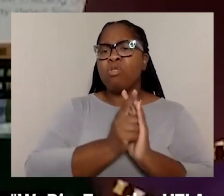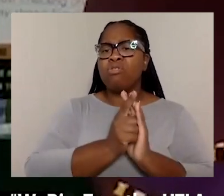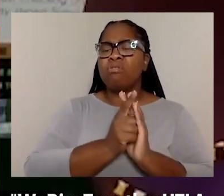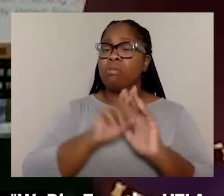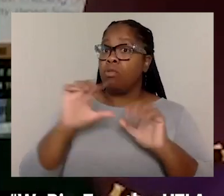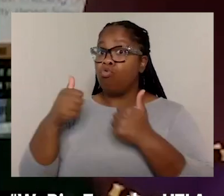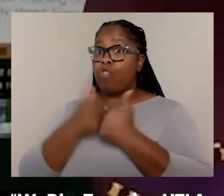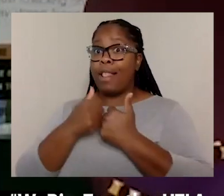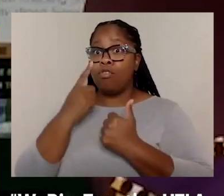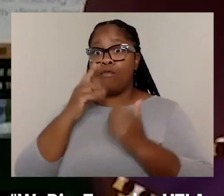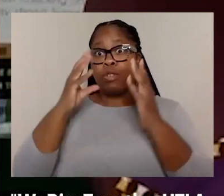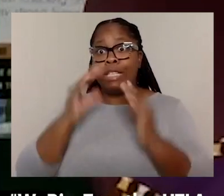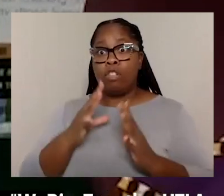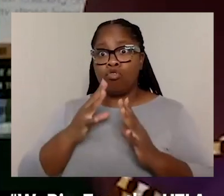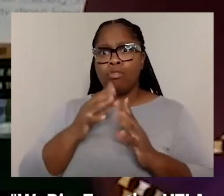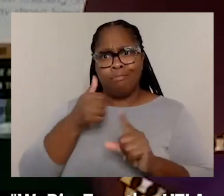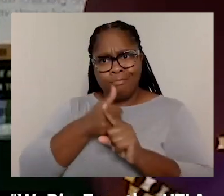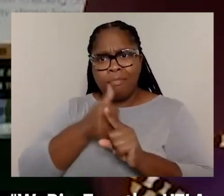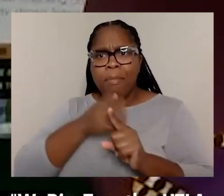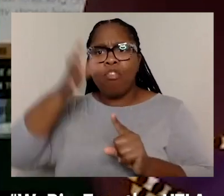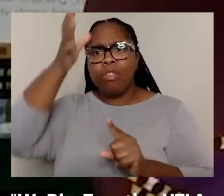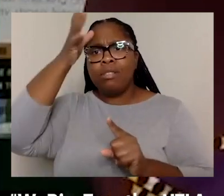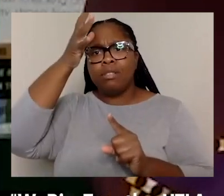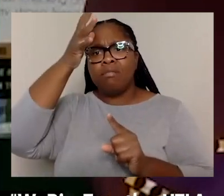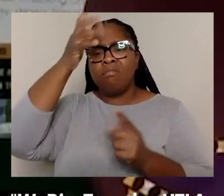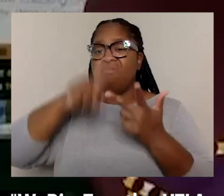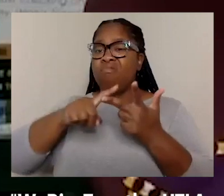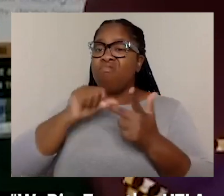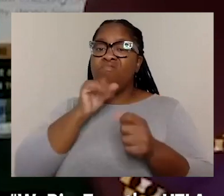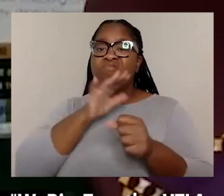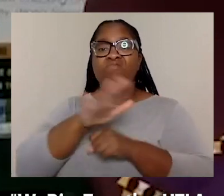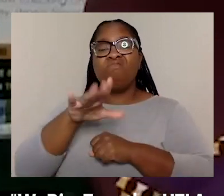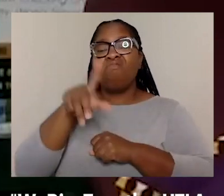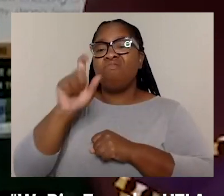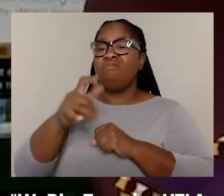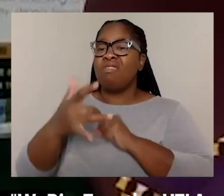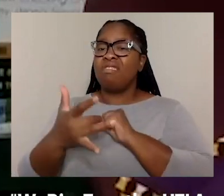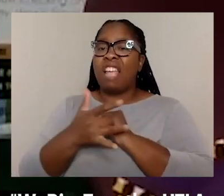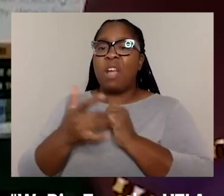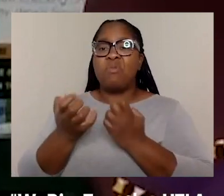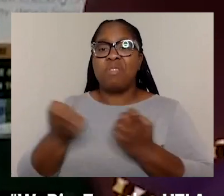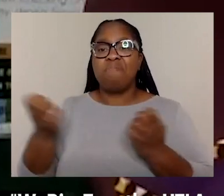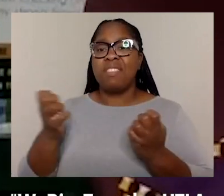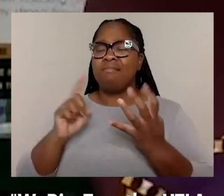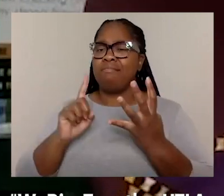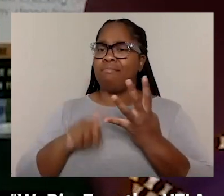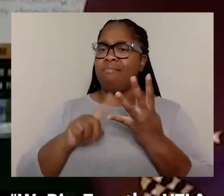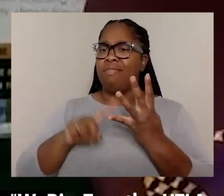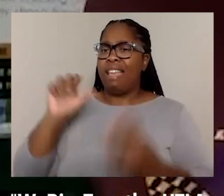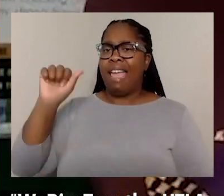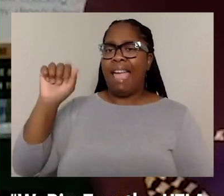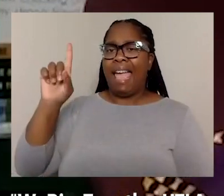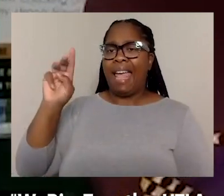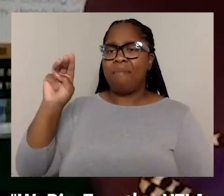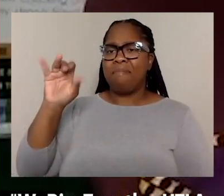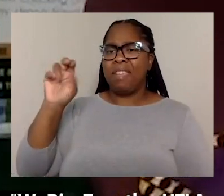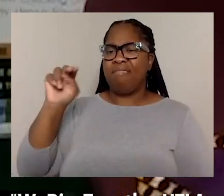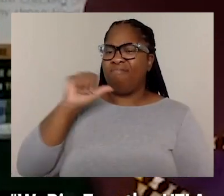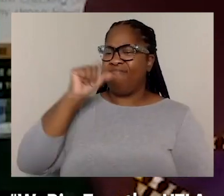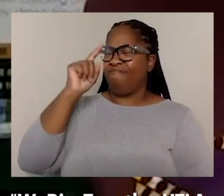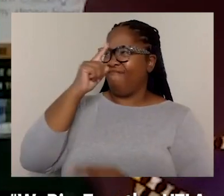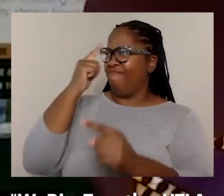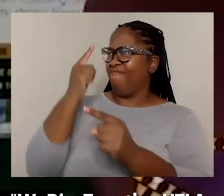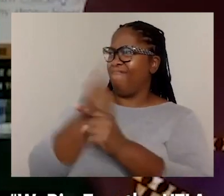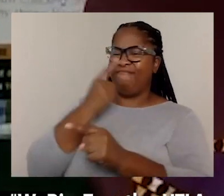who are parents, lack of necessary tech equipment, and administration's unreasonable timelines